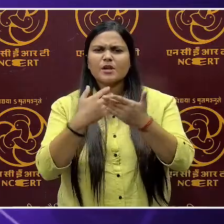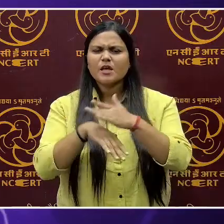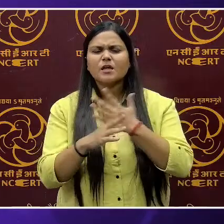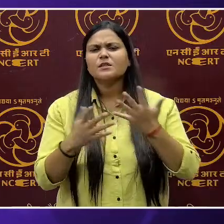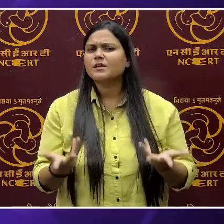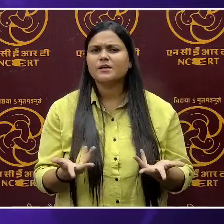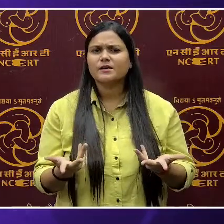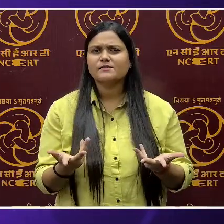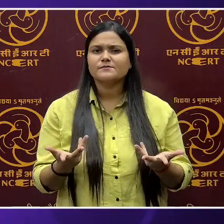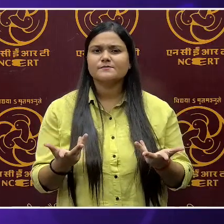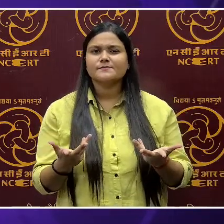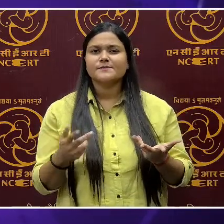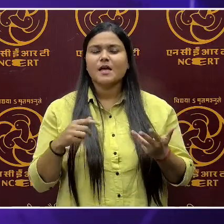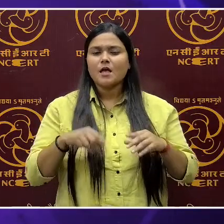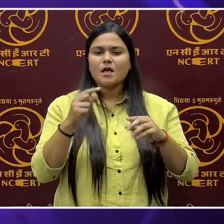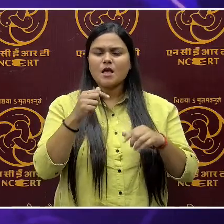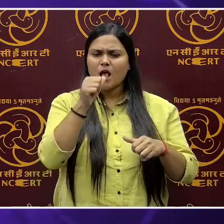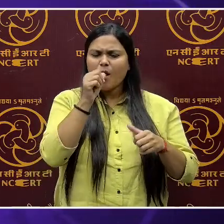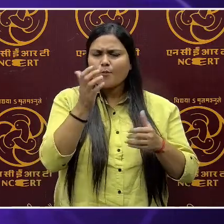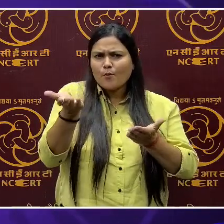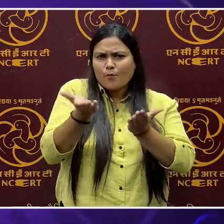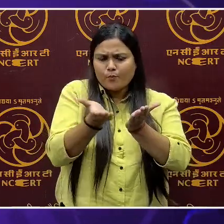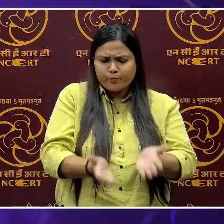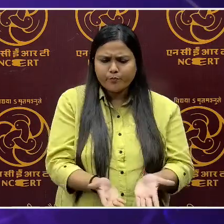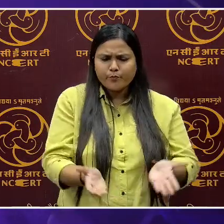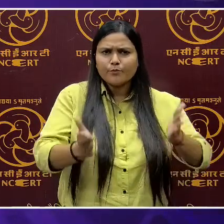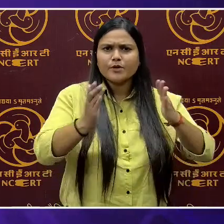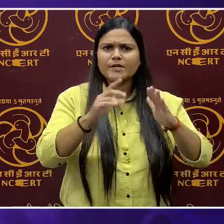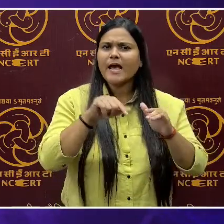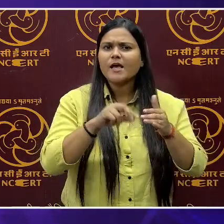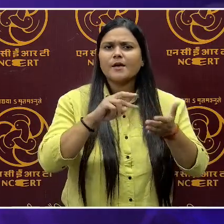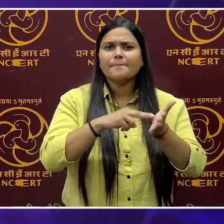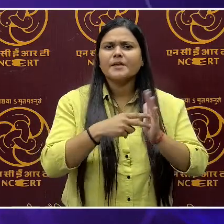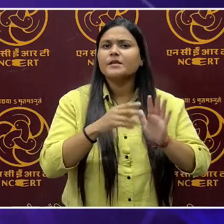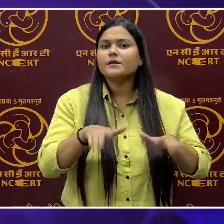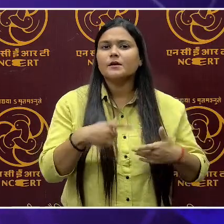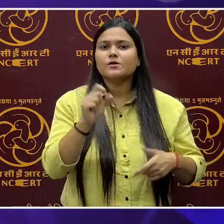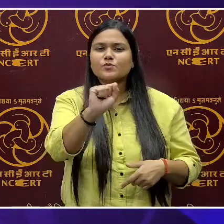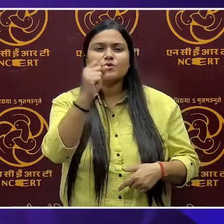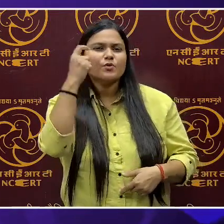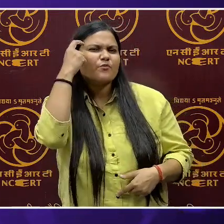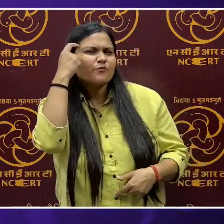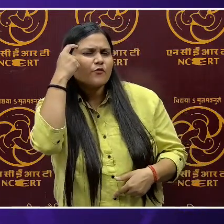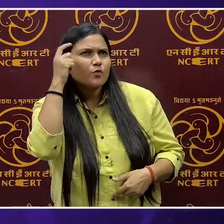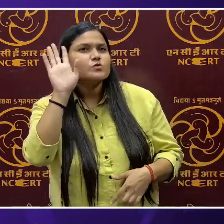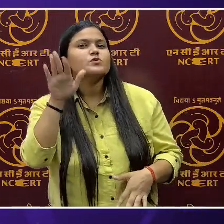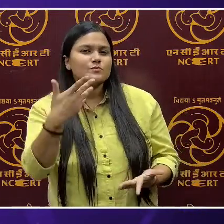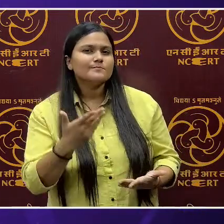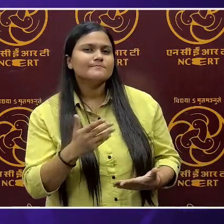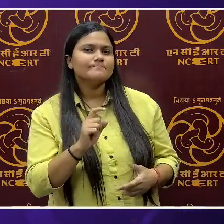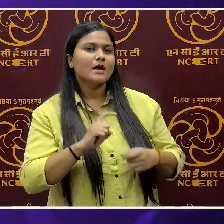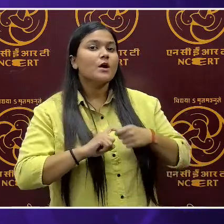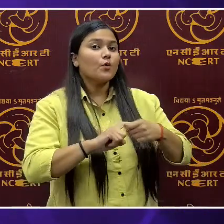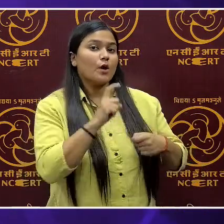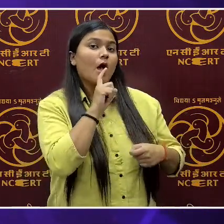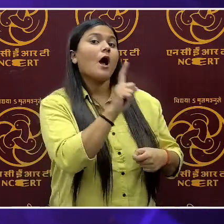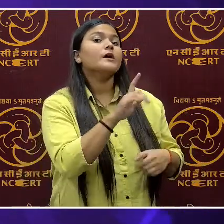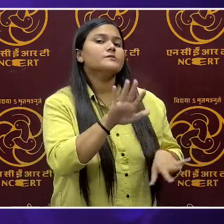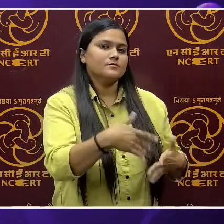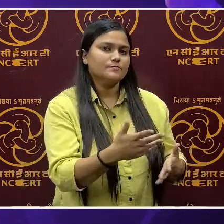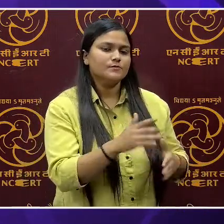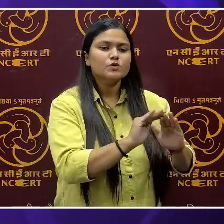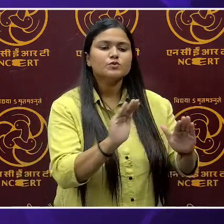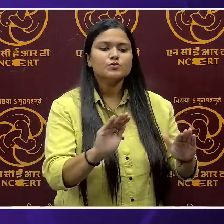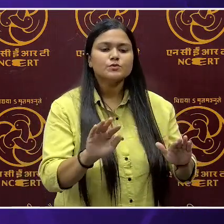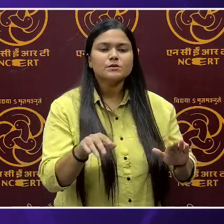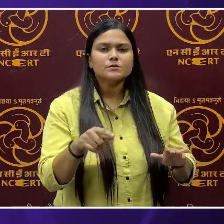tank? When you hear tank, what is it that comes to your mind? In Okay. fact, that is one question that we can ask our students